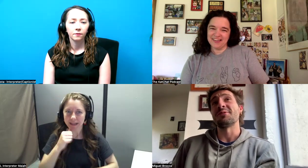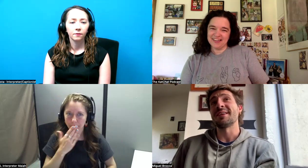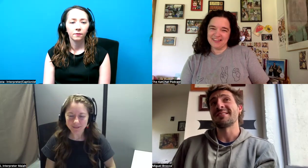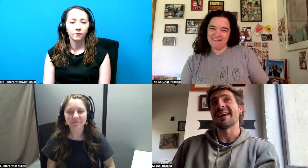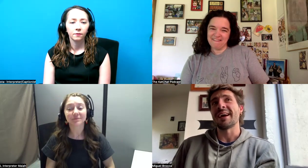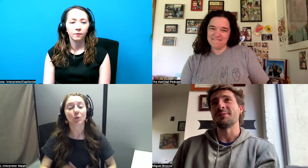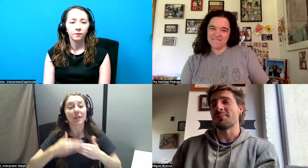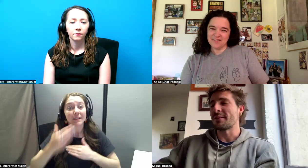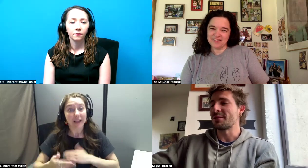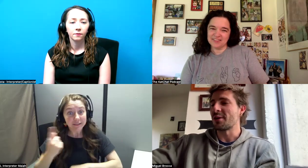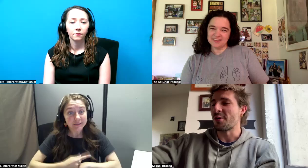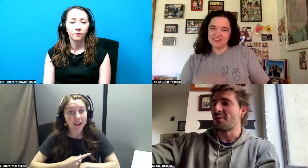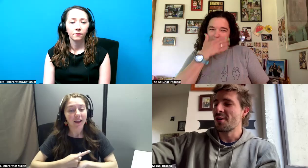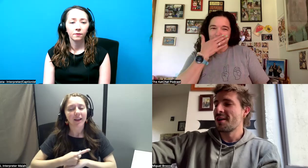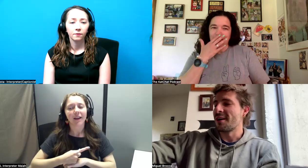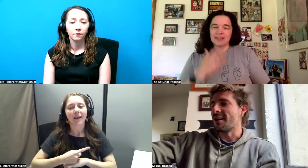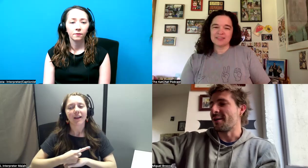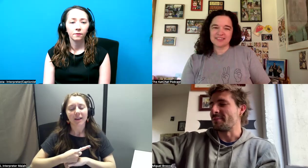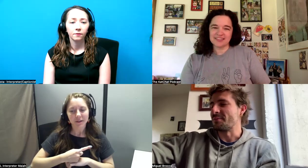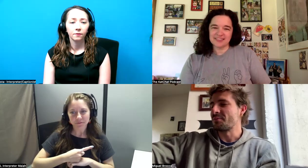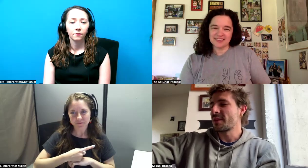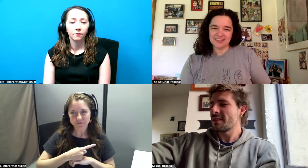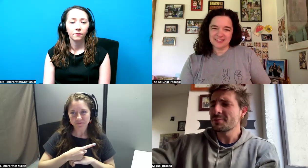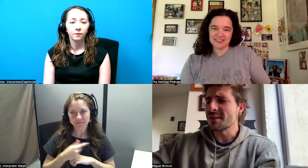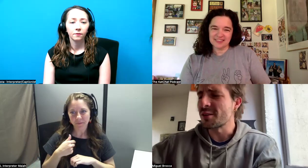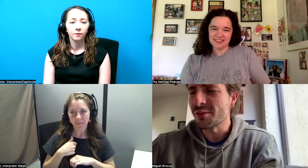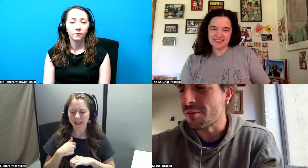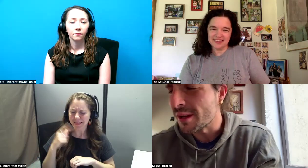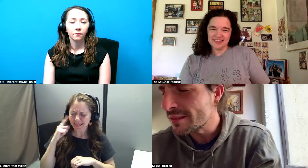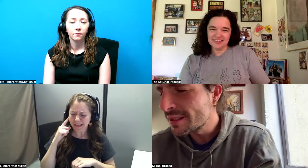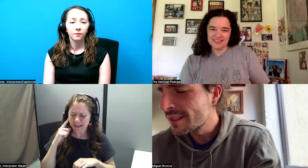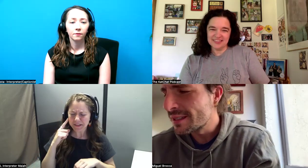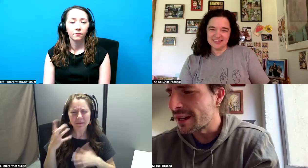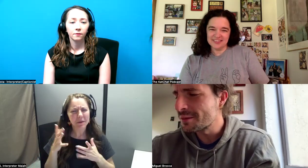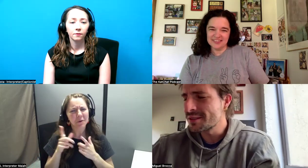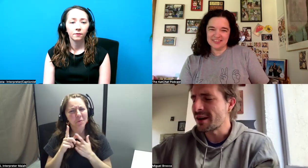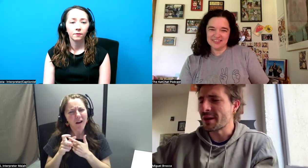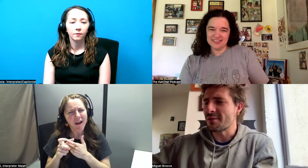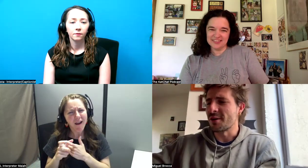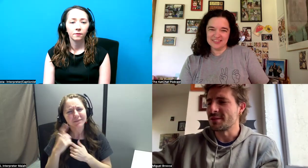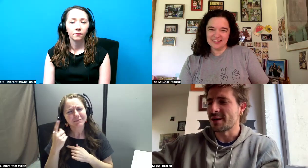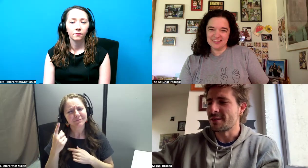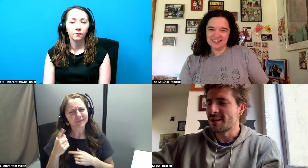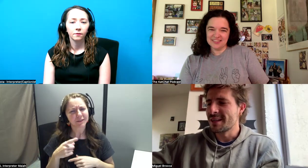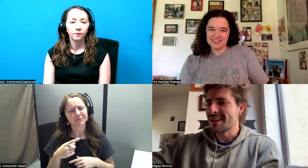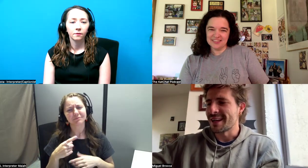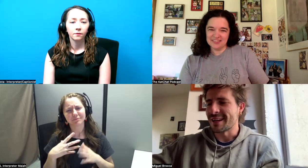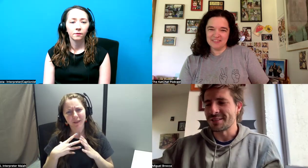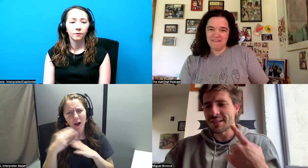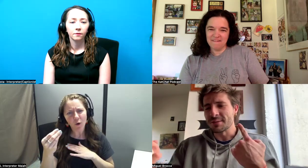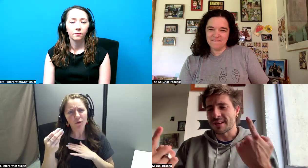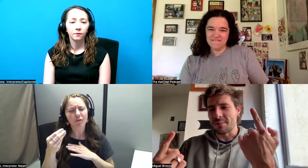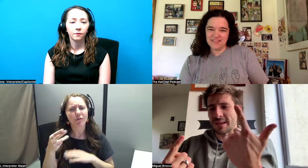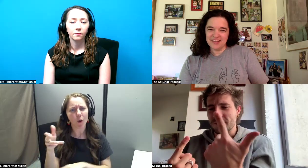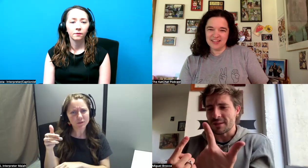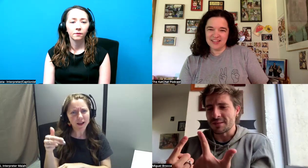very next day, I was about to go. I think I was going to go for a run. I was just coming out of the hotel, and